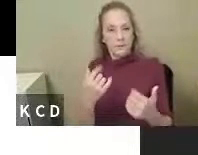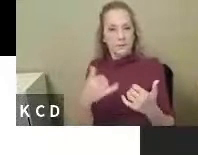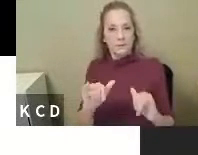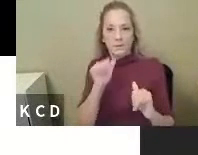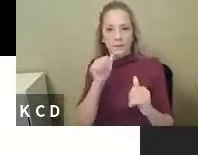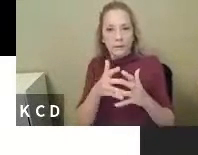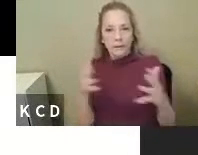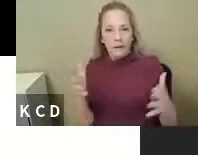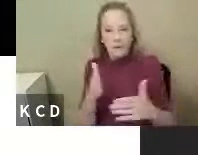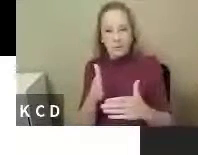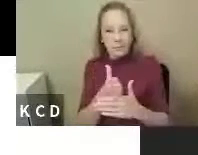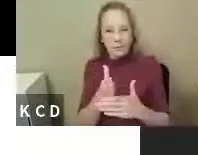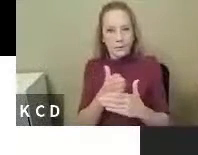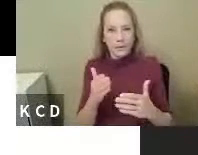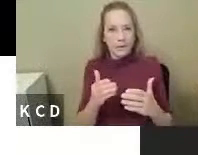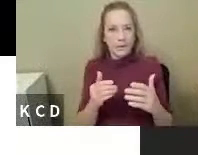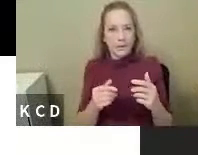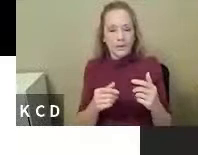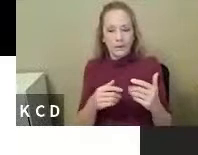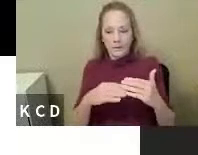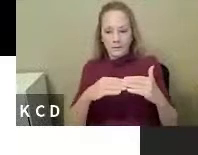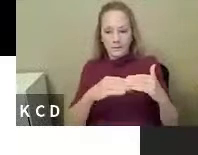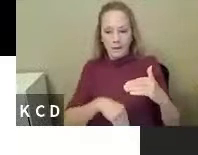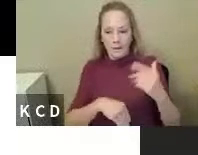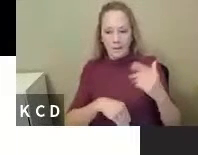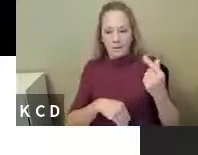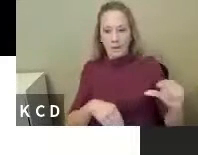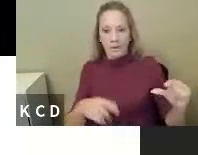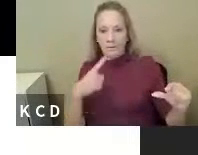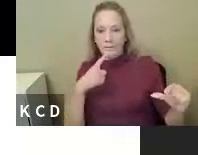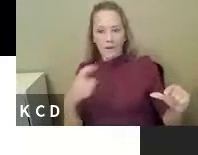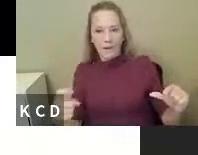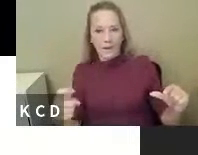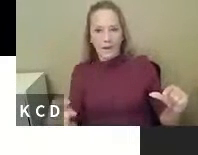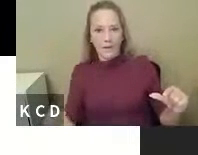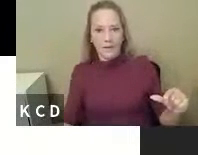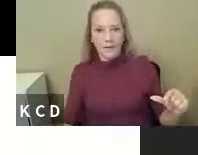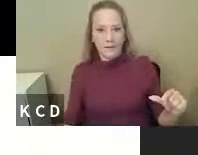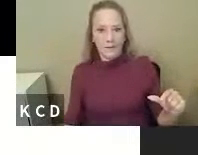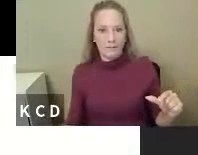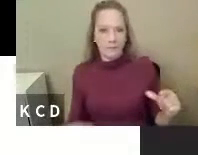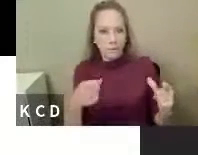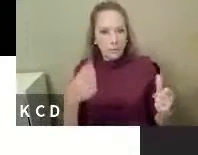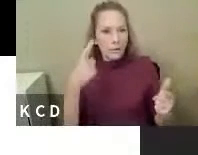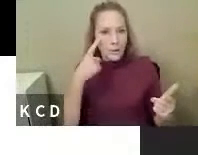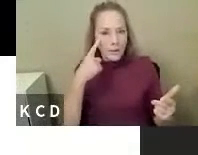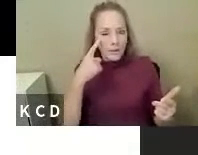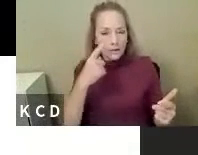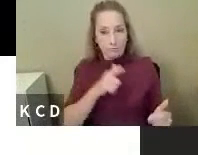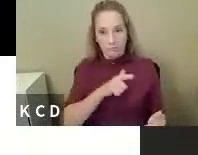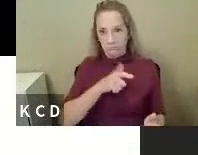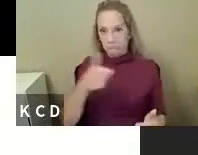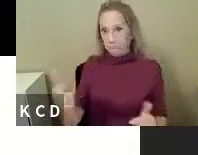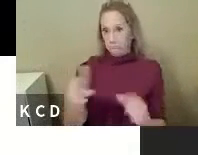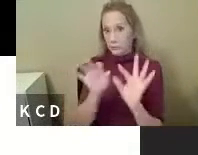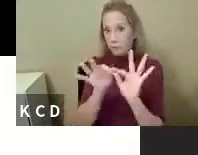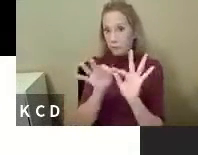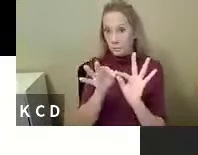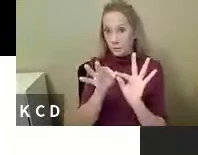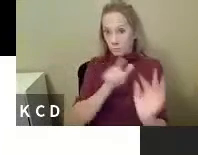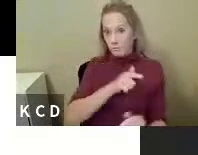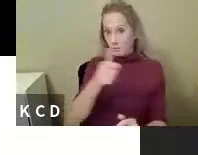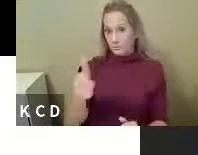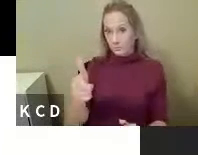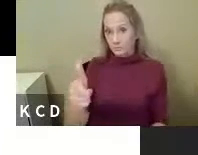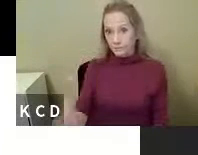going on between getting below the green barrier and then hitting the red barrier. So what do you think about that? No, I think you're correct. But I guess